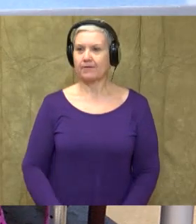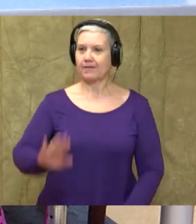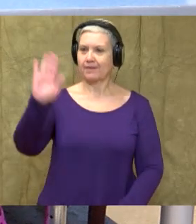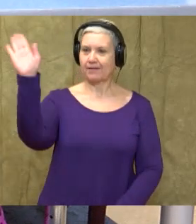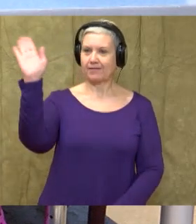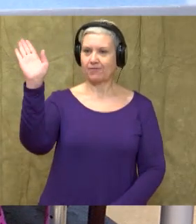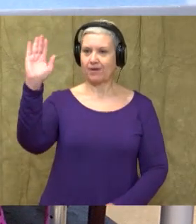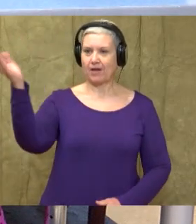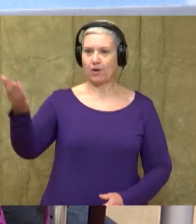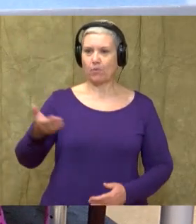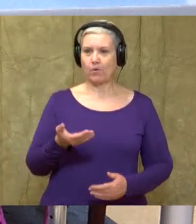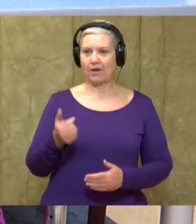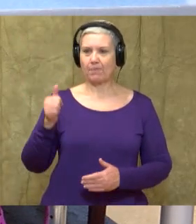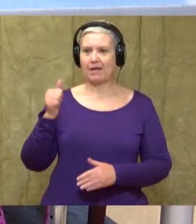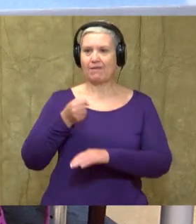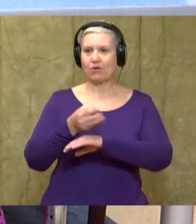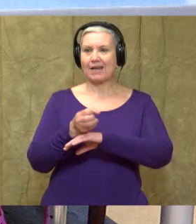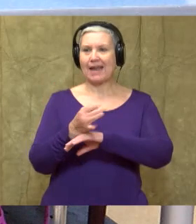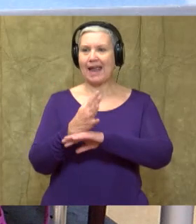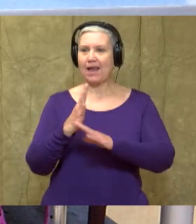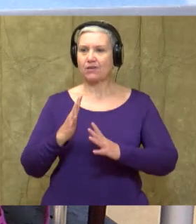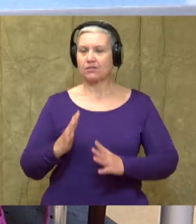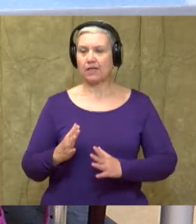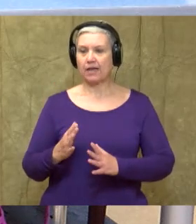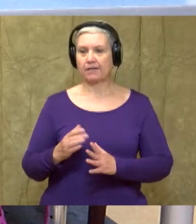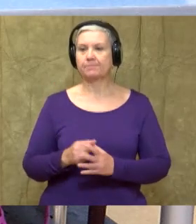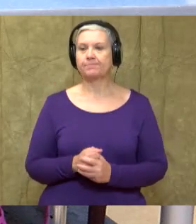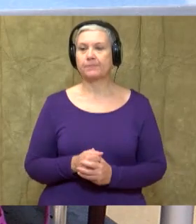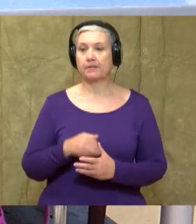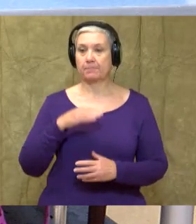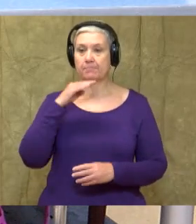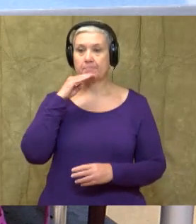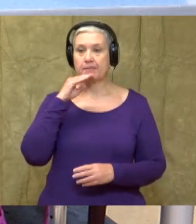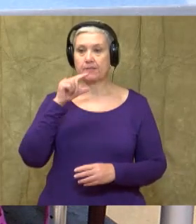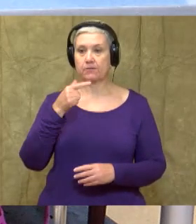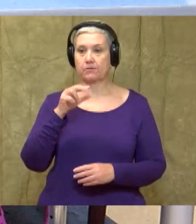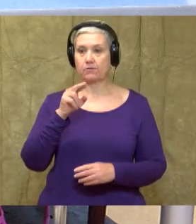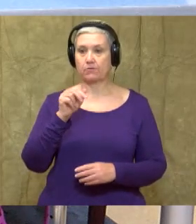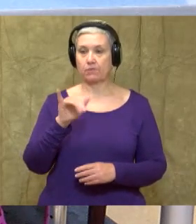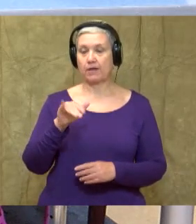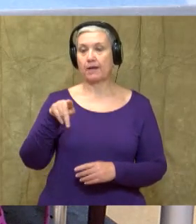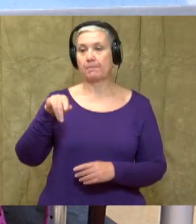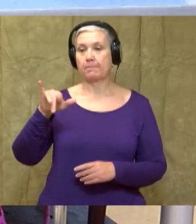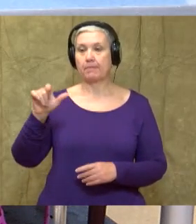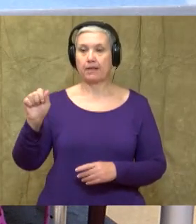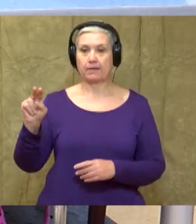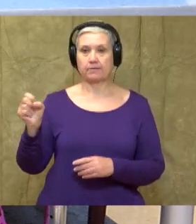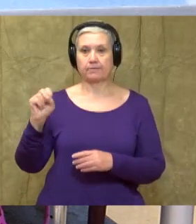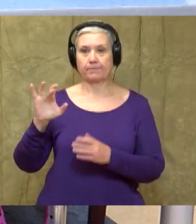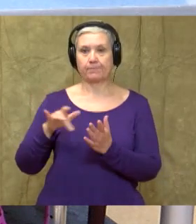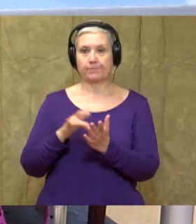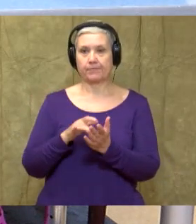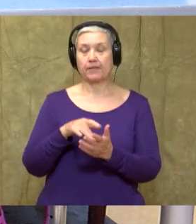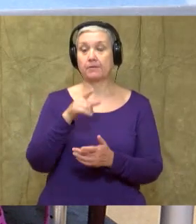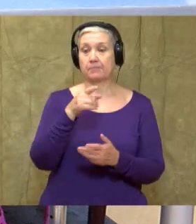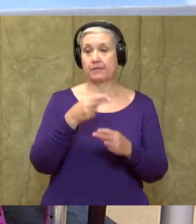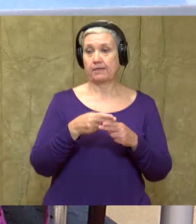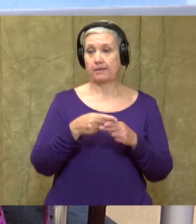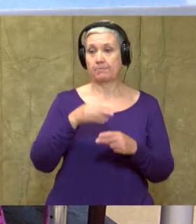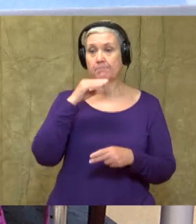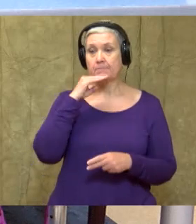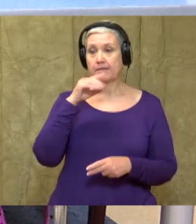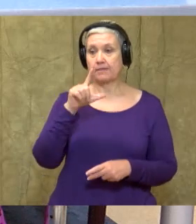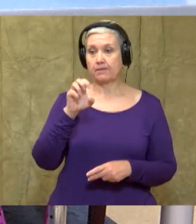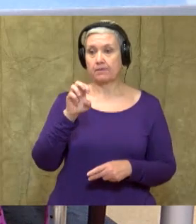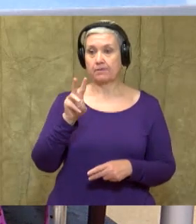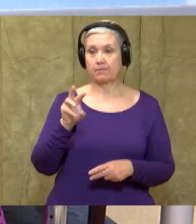Hello and welcome back to our counseling moment. I'm Melinda Gray, school counselor at Palmer Pillins Middle School. And I'm Darlene Lewis. I'm a school counselor